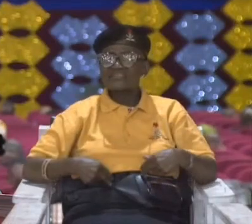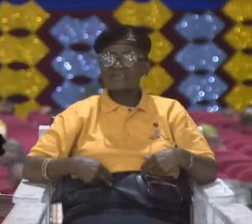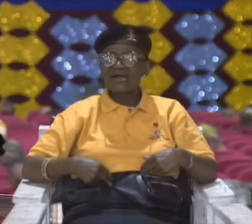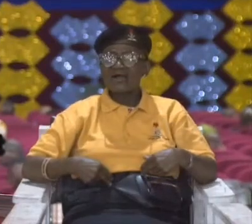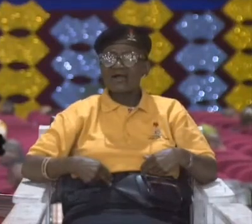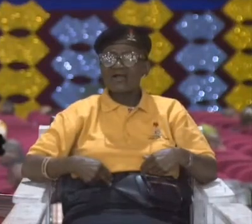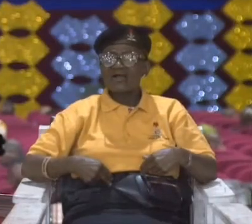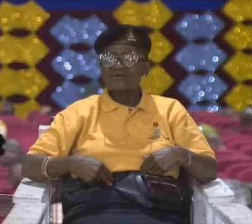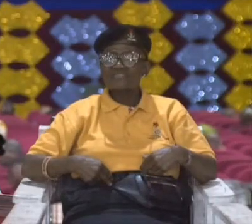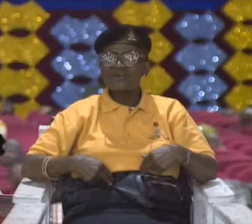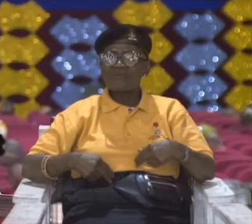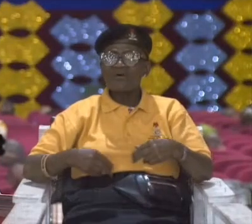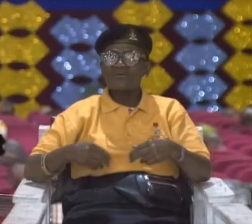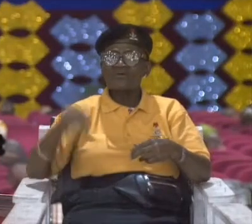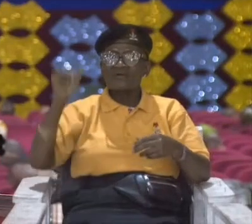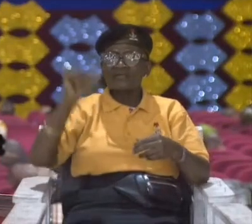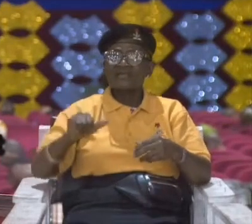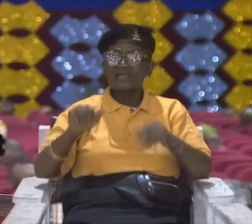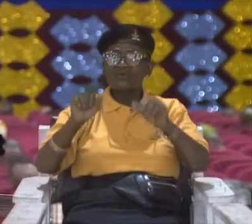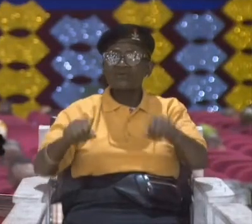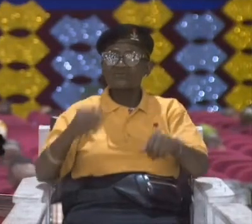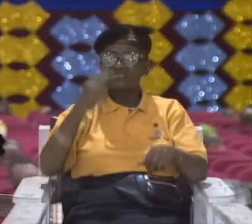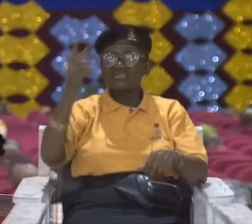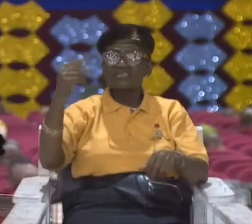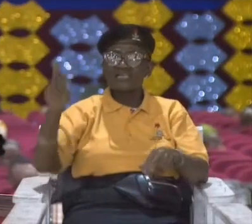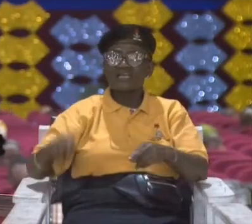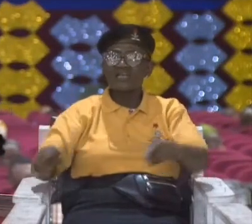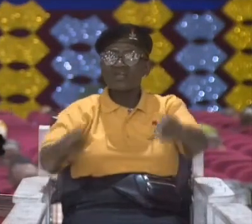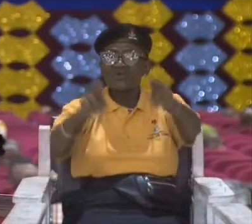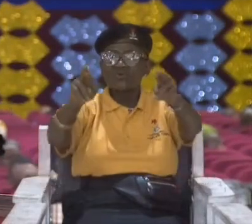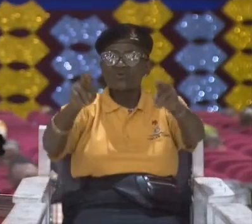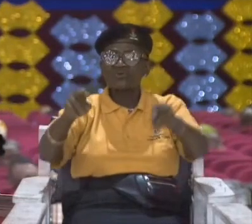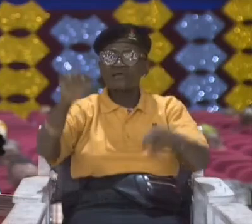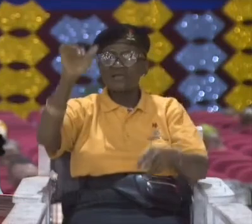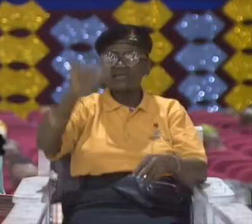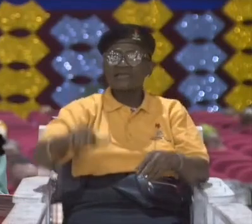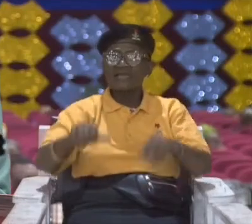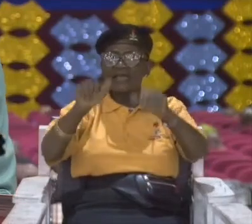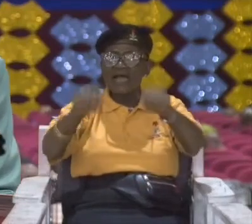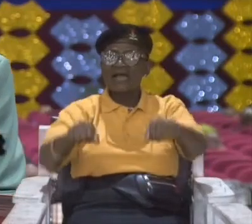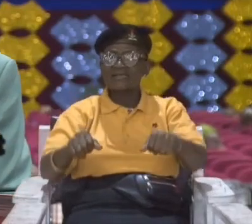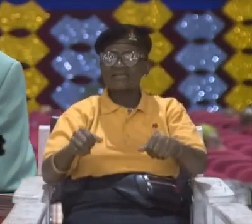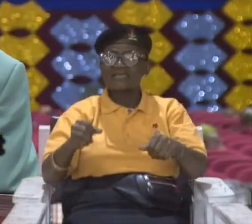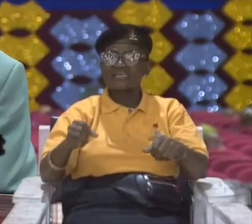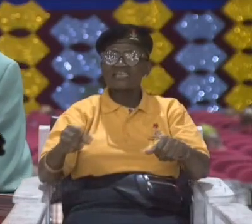They could see the road. They could even see somebody talking to them.